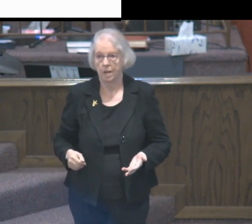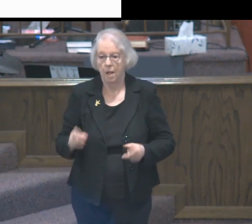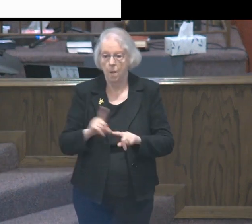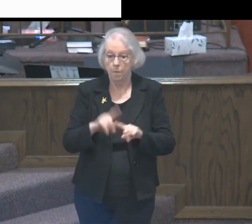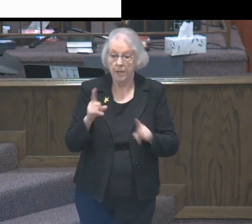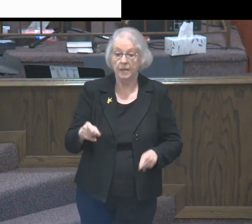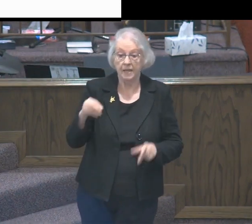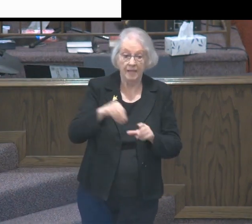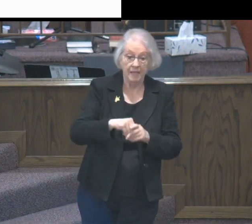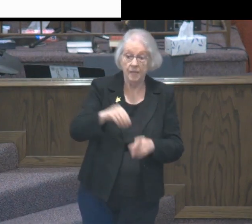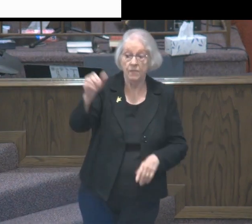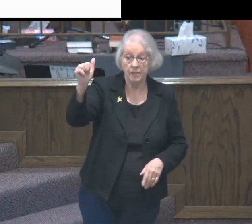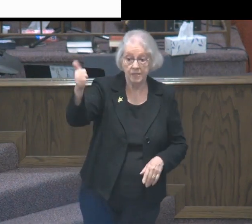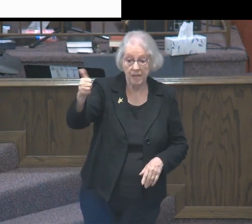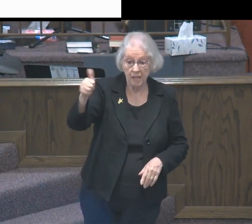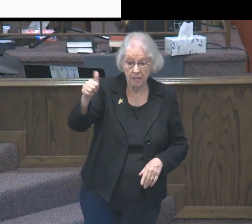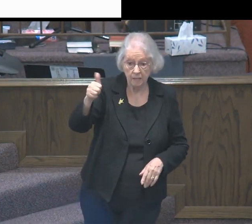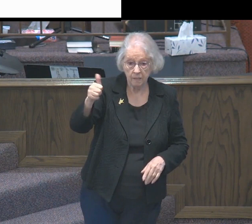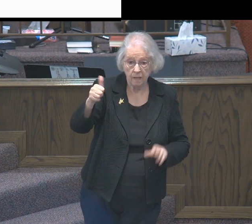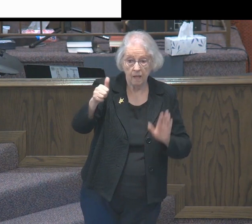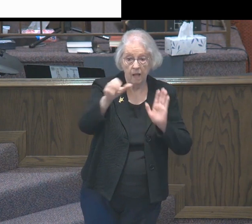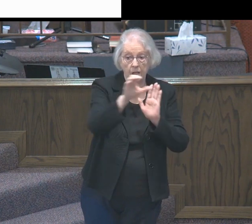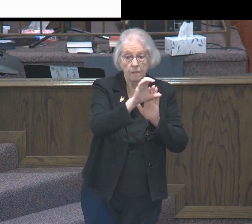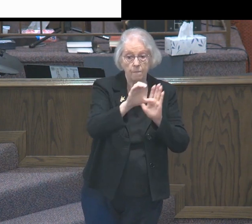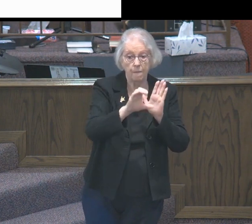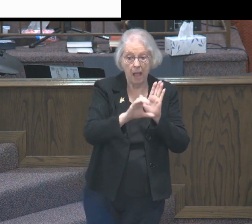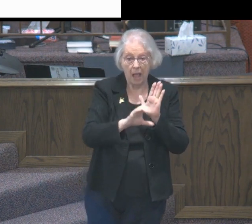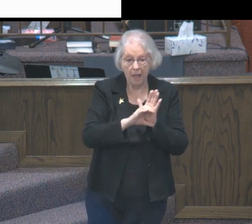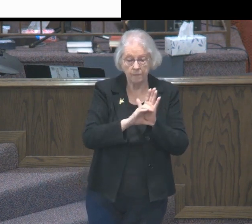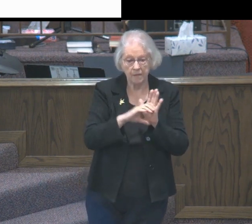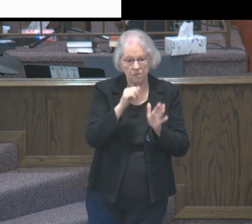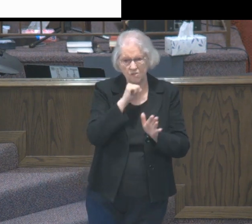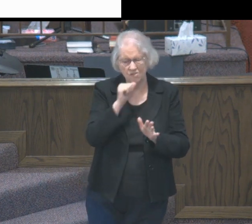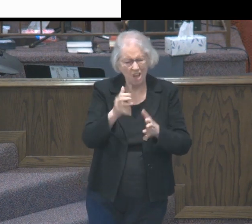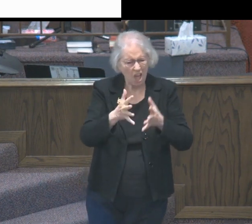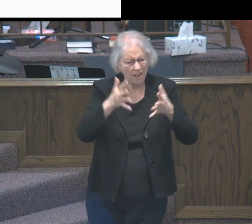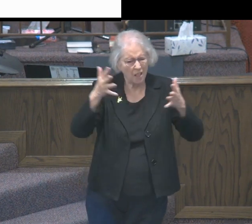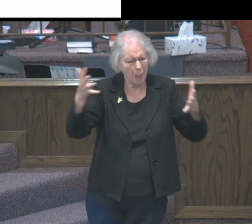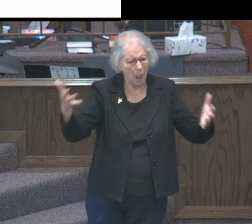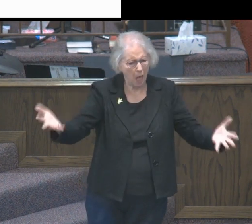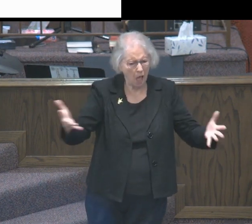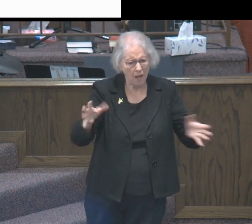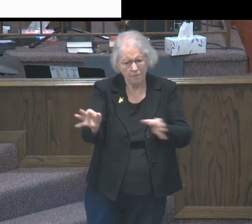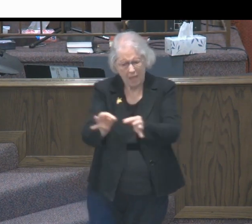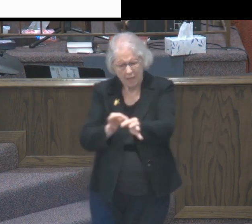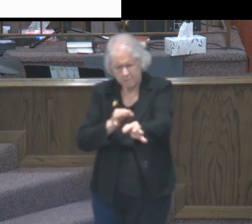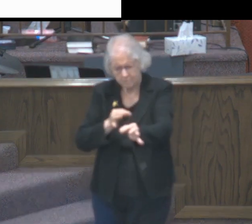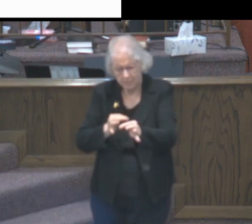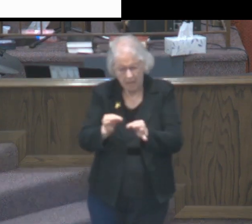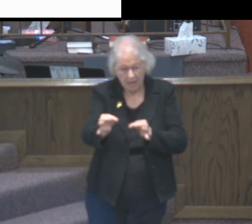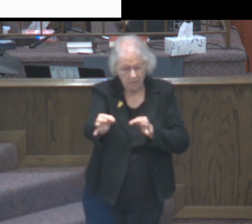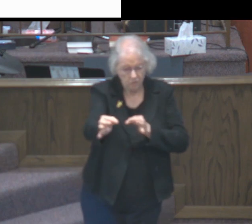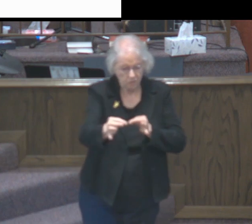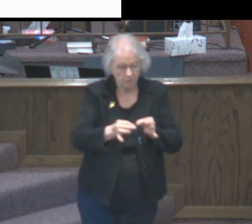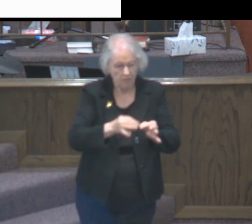about how you are supposed to interpret the law individually. What you have in the